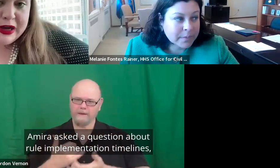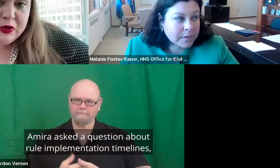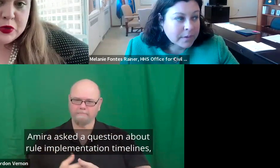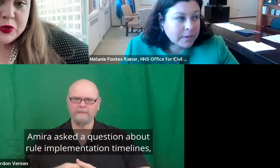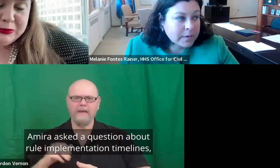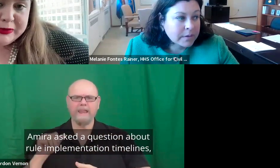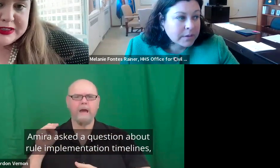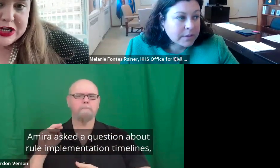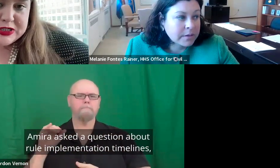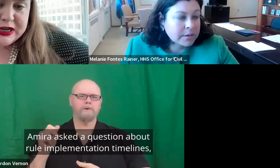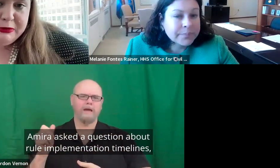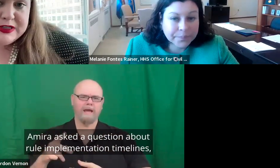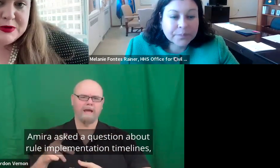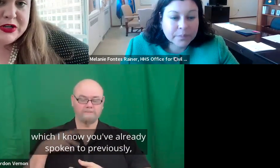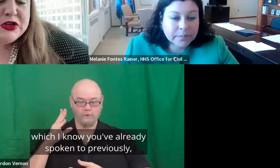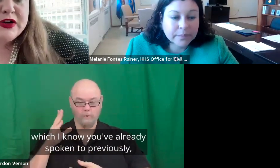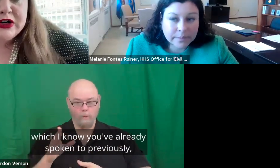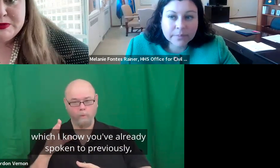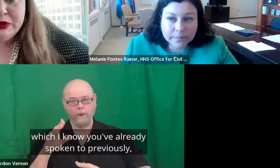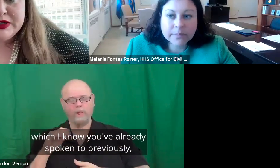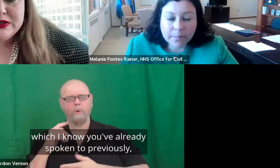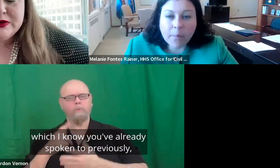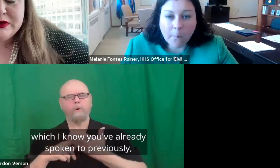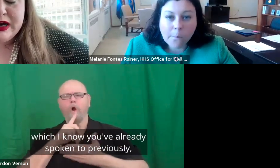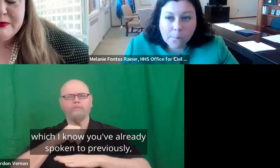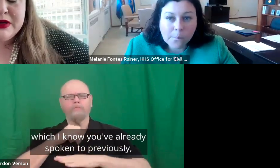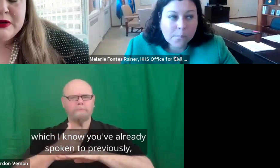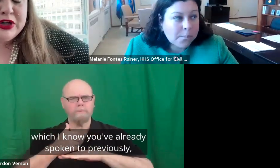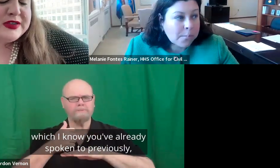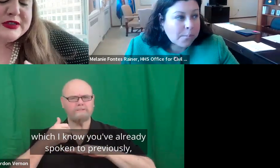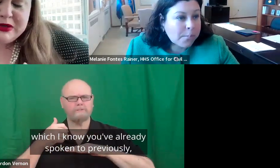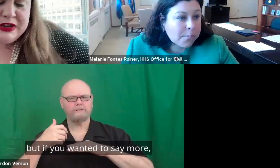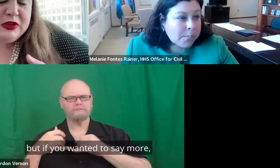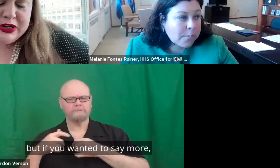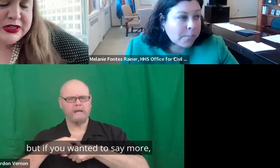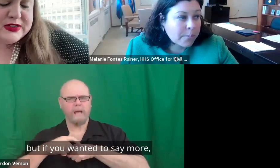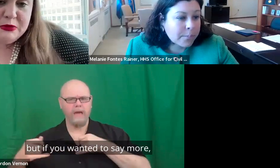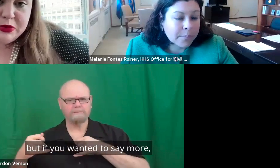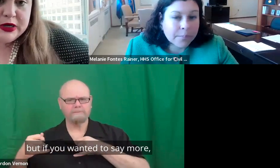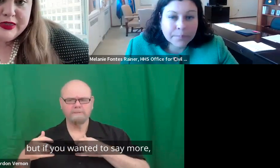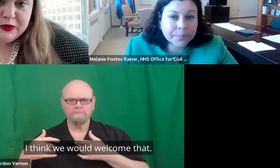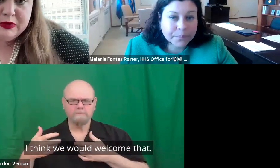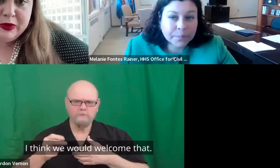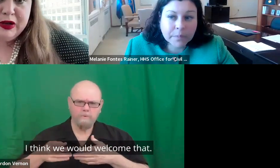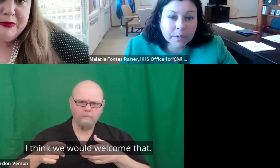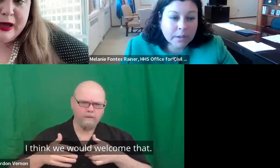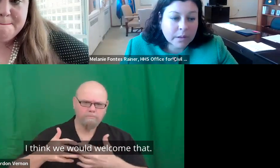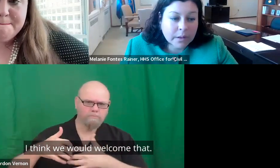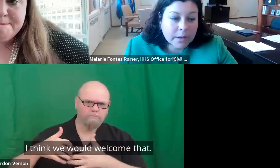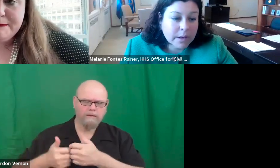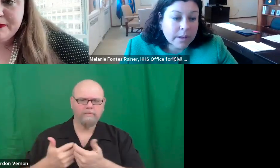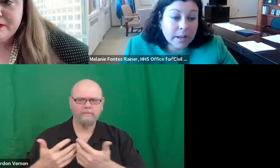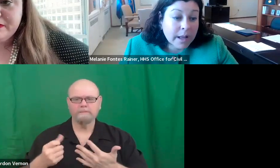question about rule implementation timelines, which I know you've already spoken to previously, but if you wanted to say more, I think we would welcome